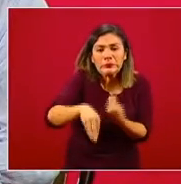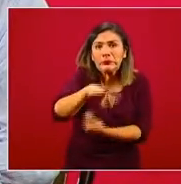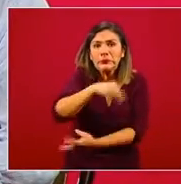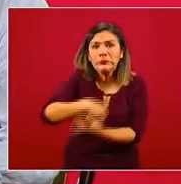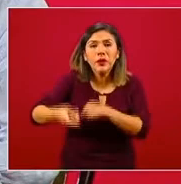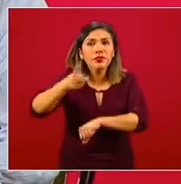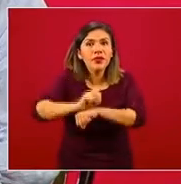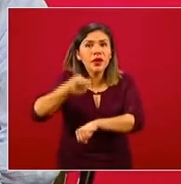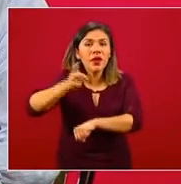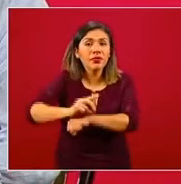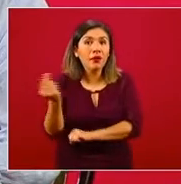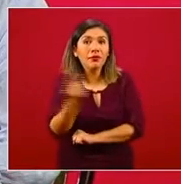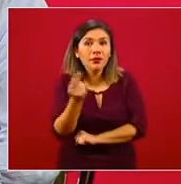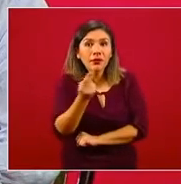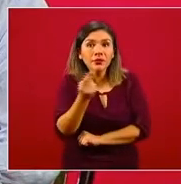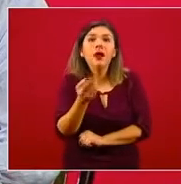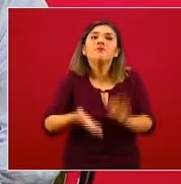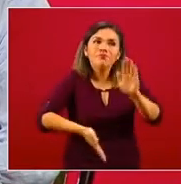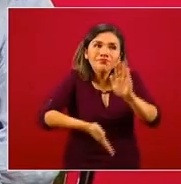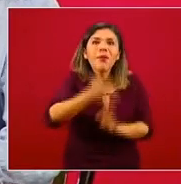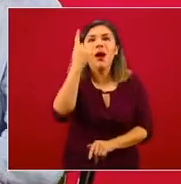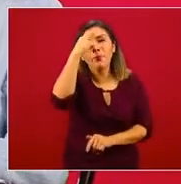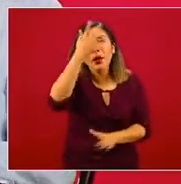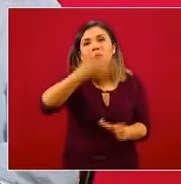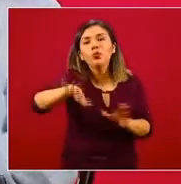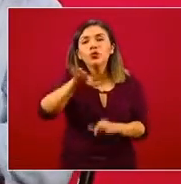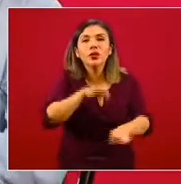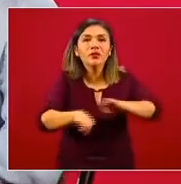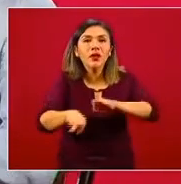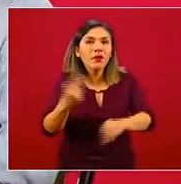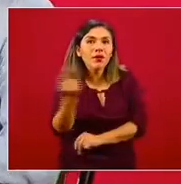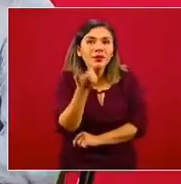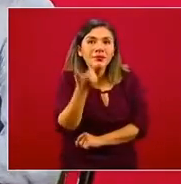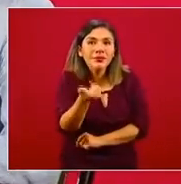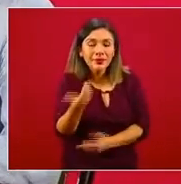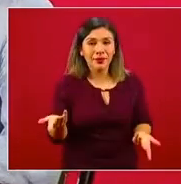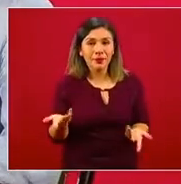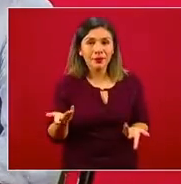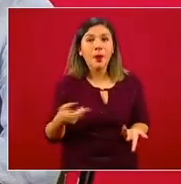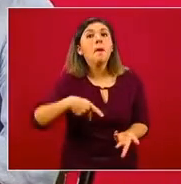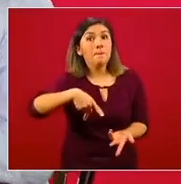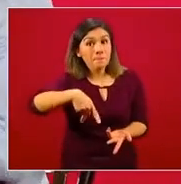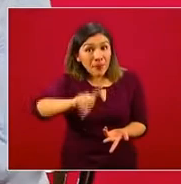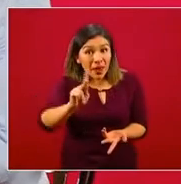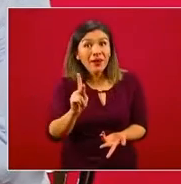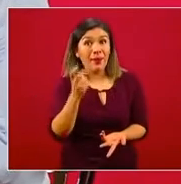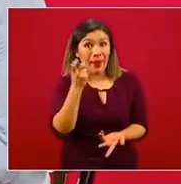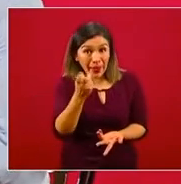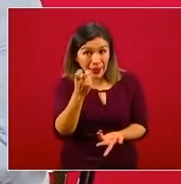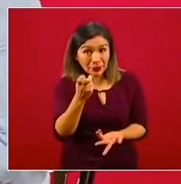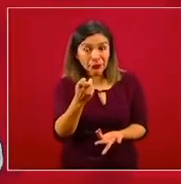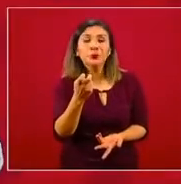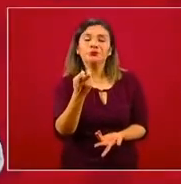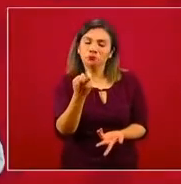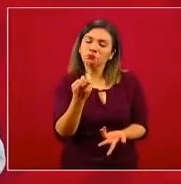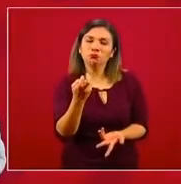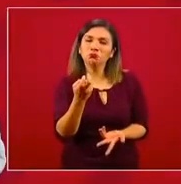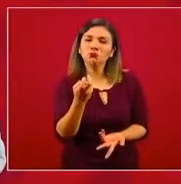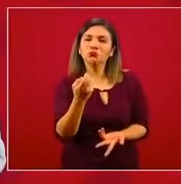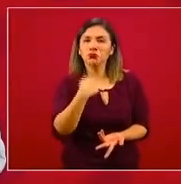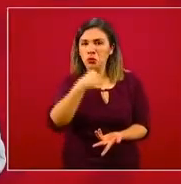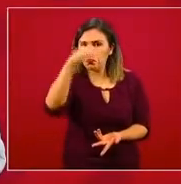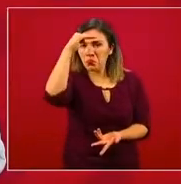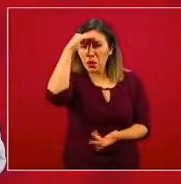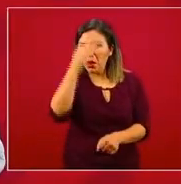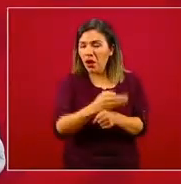is a huge amount of Mexican people who can't afford to stay at home, they need to go out and try to make a